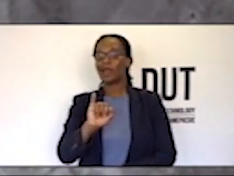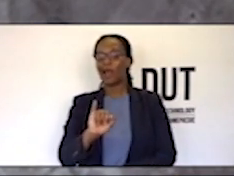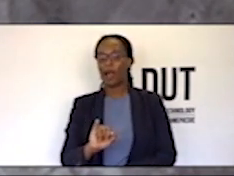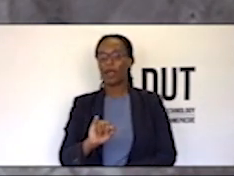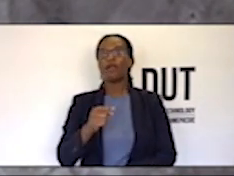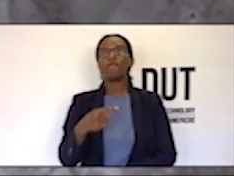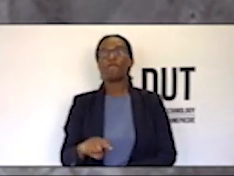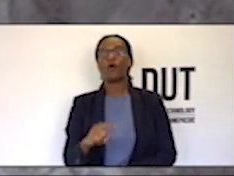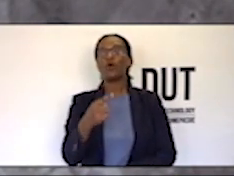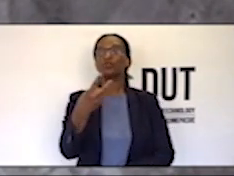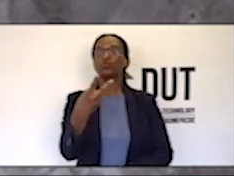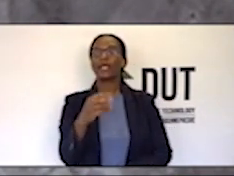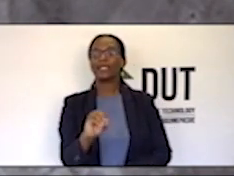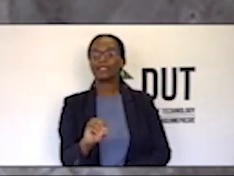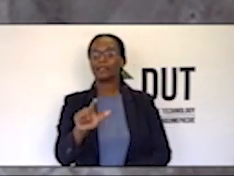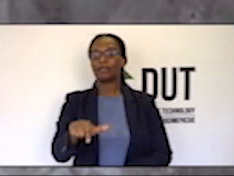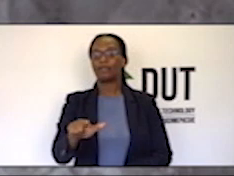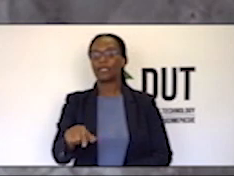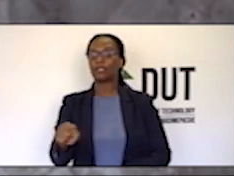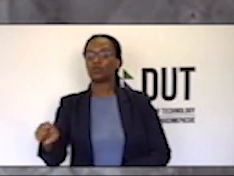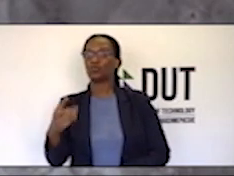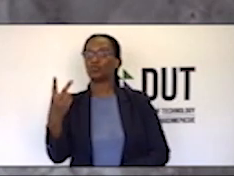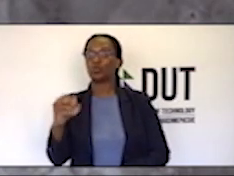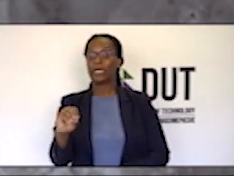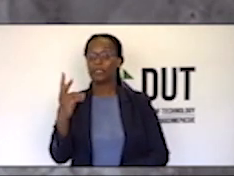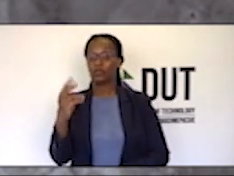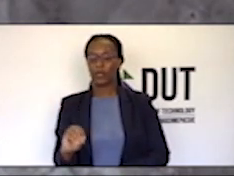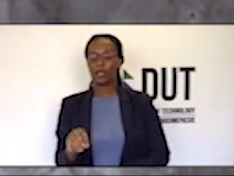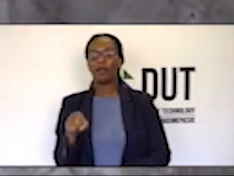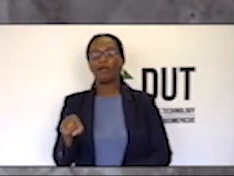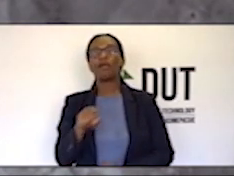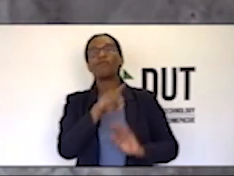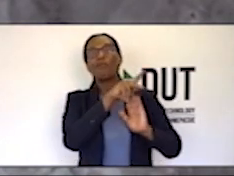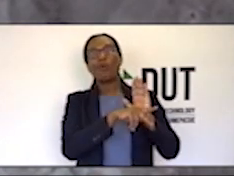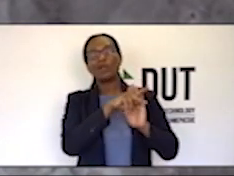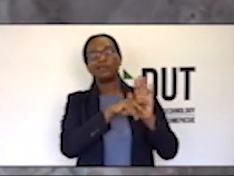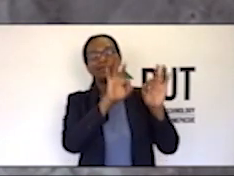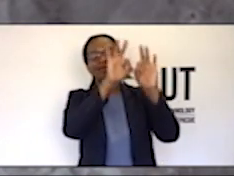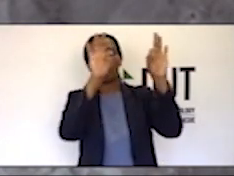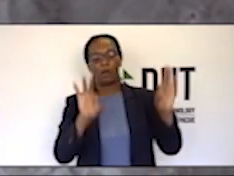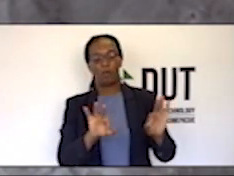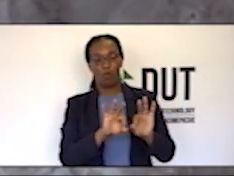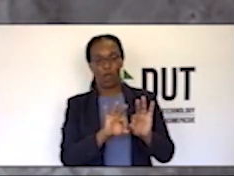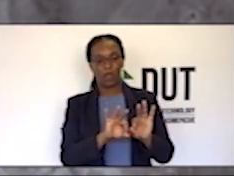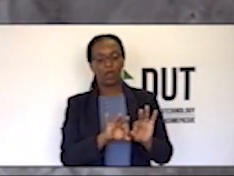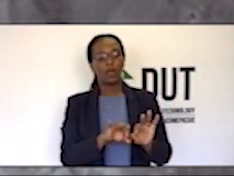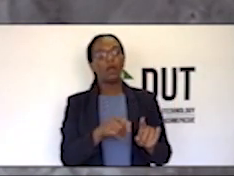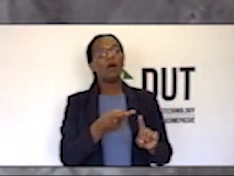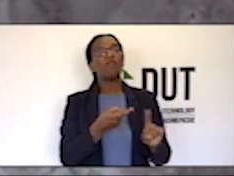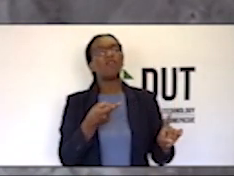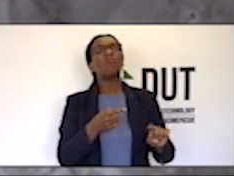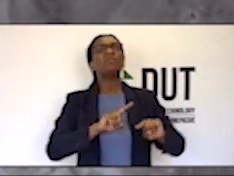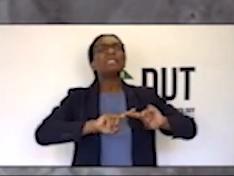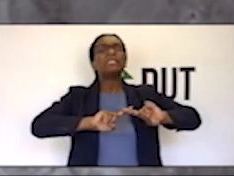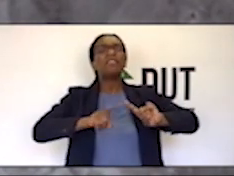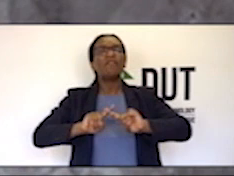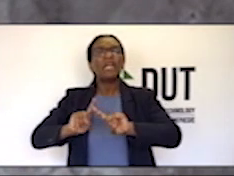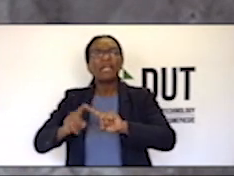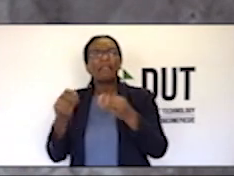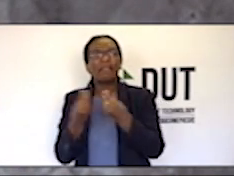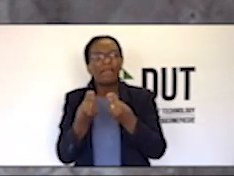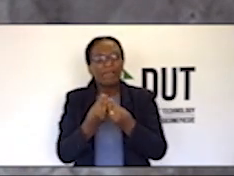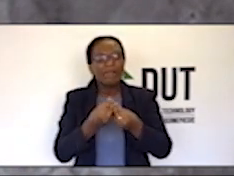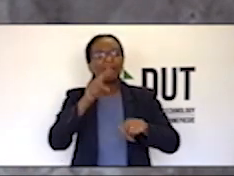to 2020, as well as the AIDS Policy Framework. Due to the dynamic